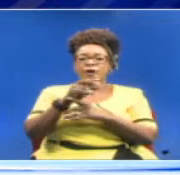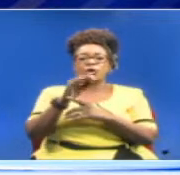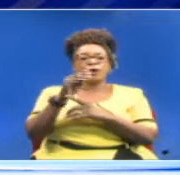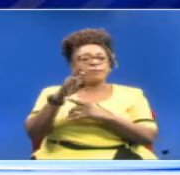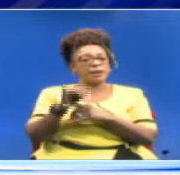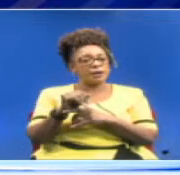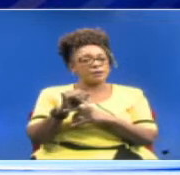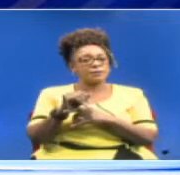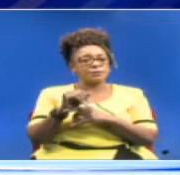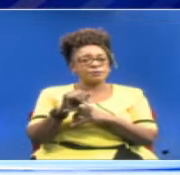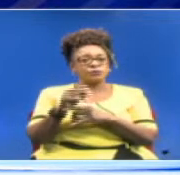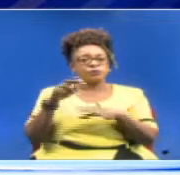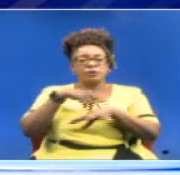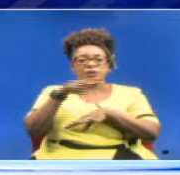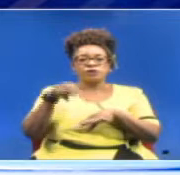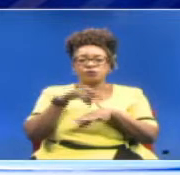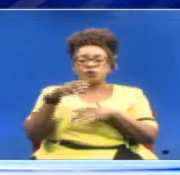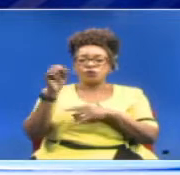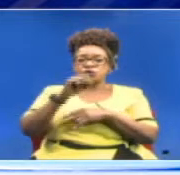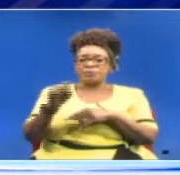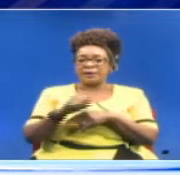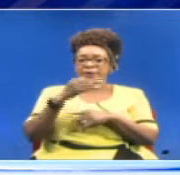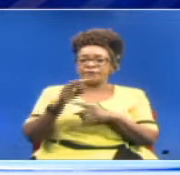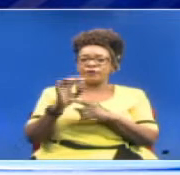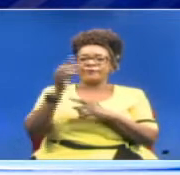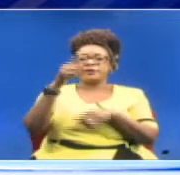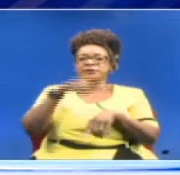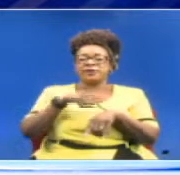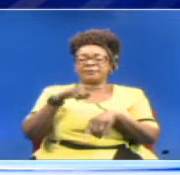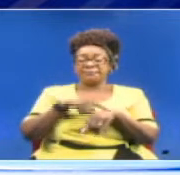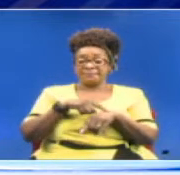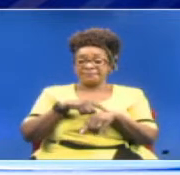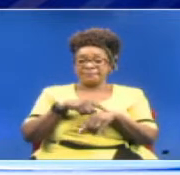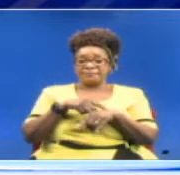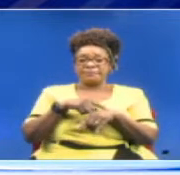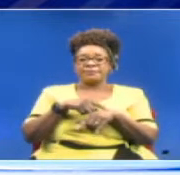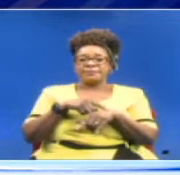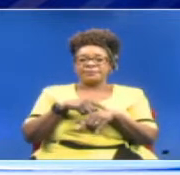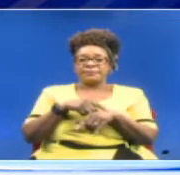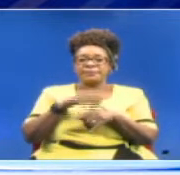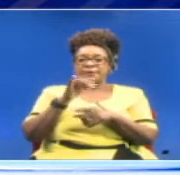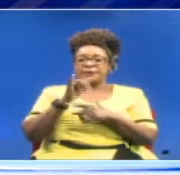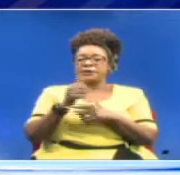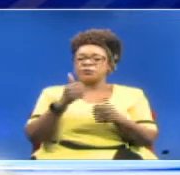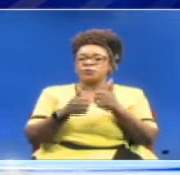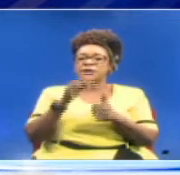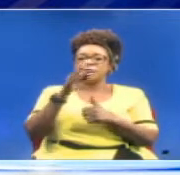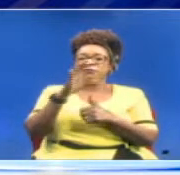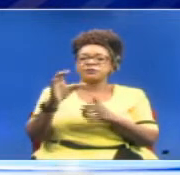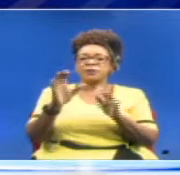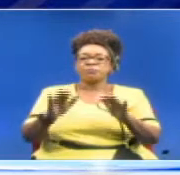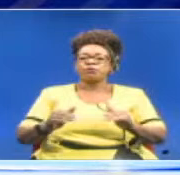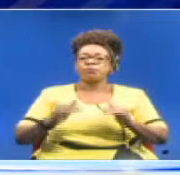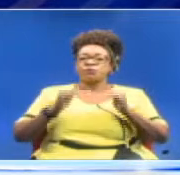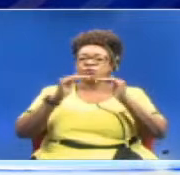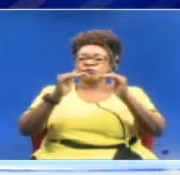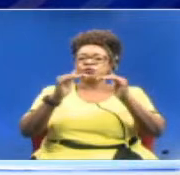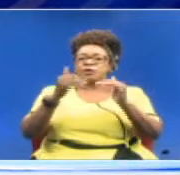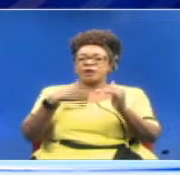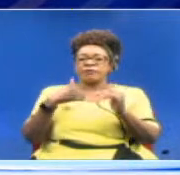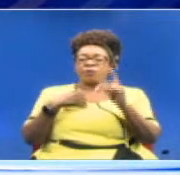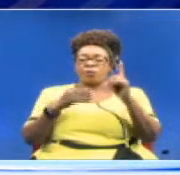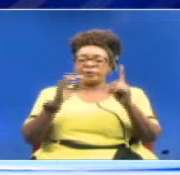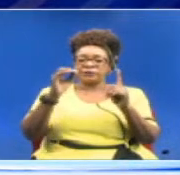promotion to the National Super League for the very first time in their history, as Rainbow FC also secured promotion despite losing 1-0 to